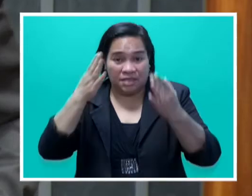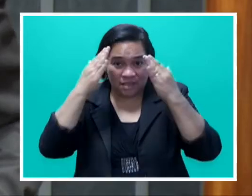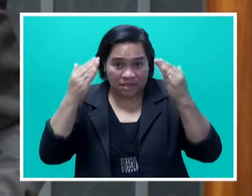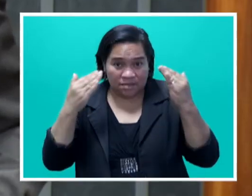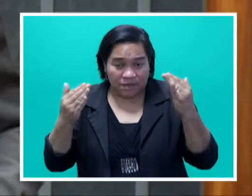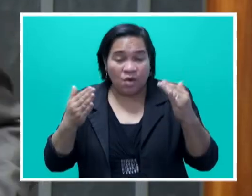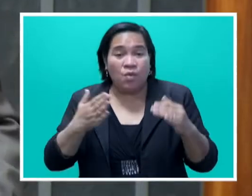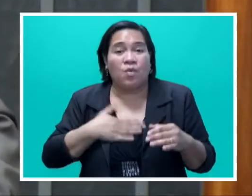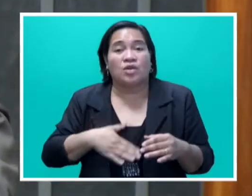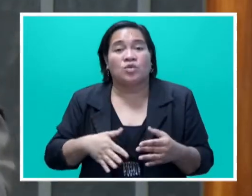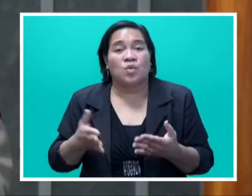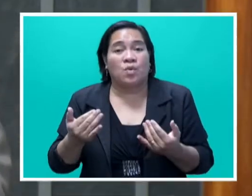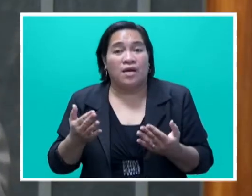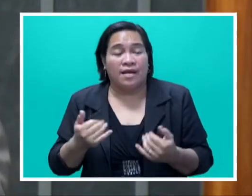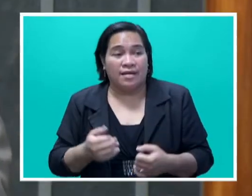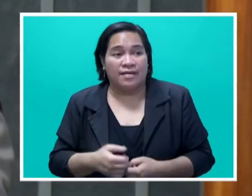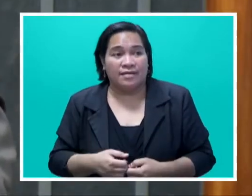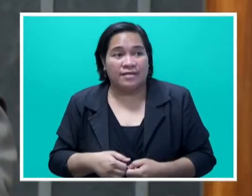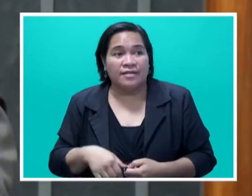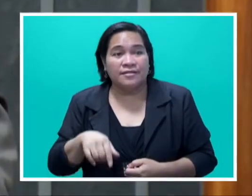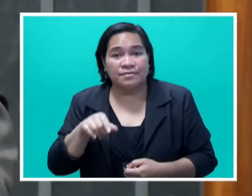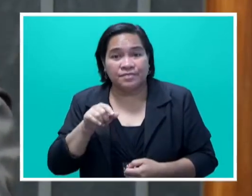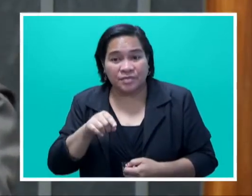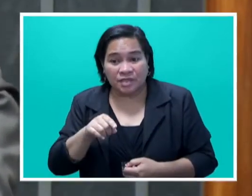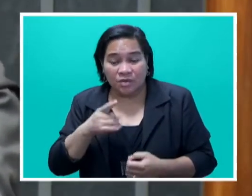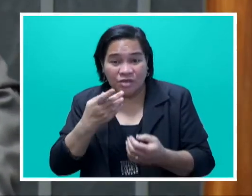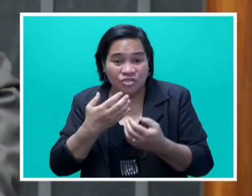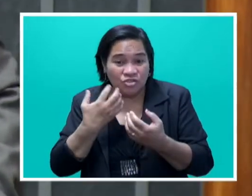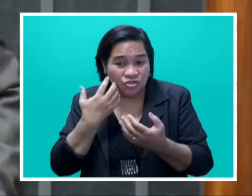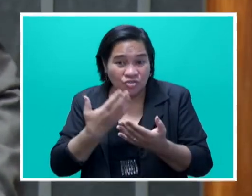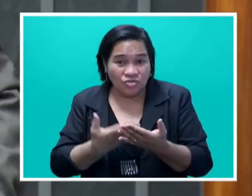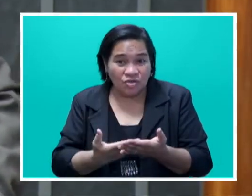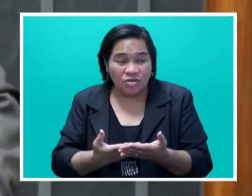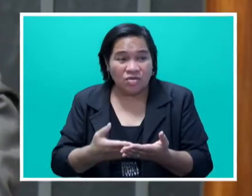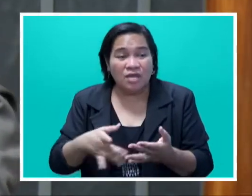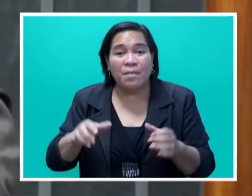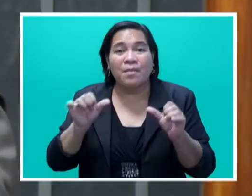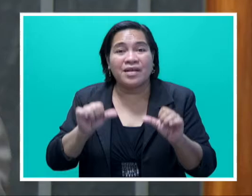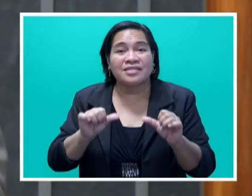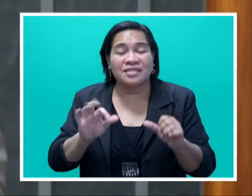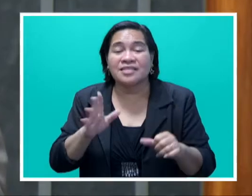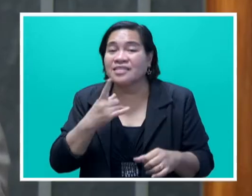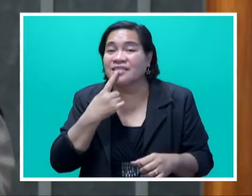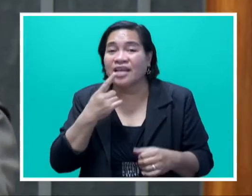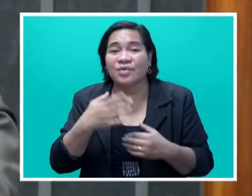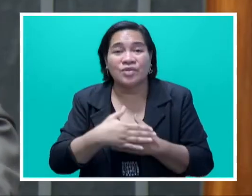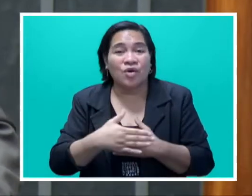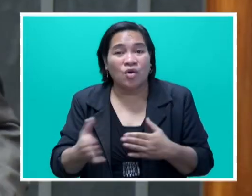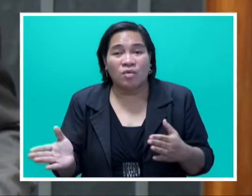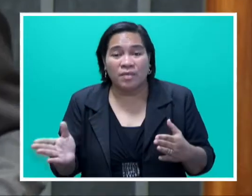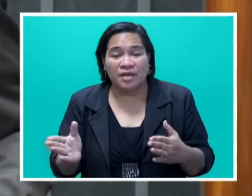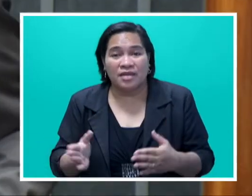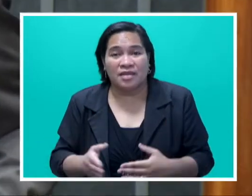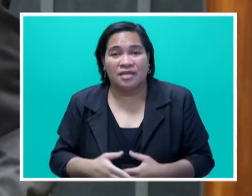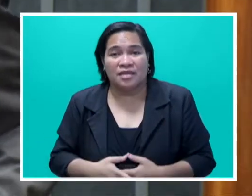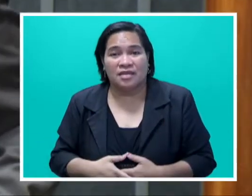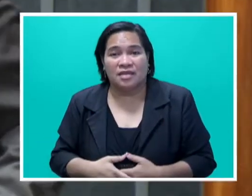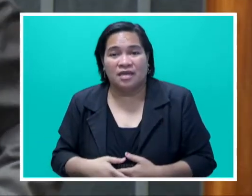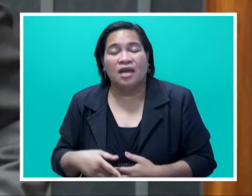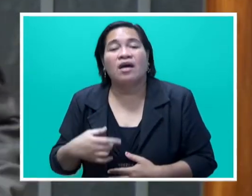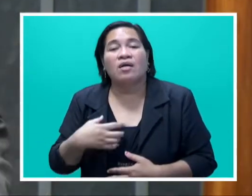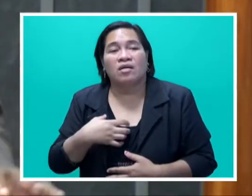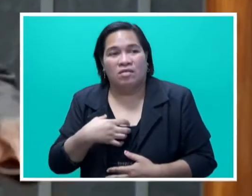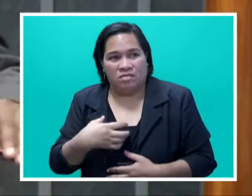also welcome the introduction of the bills outlined by His Excellency the President in his opening address. And there is more time